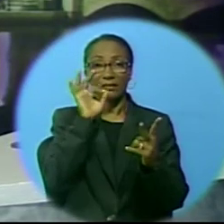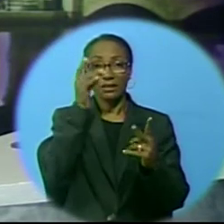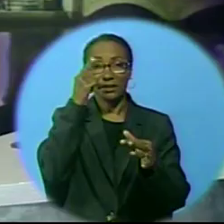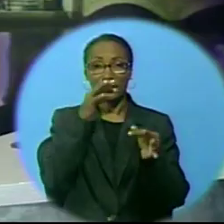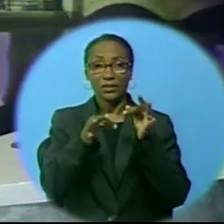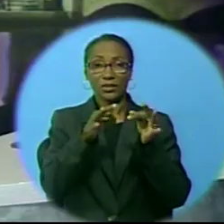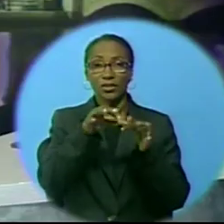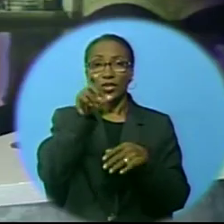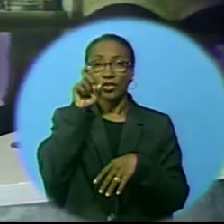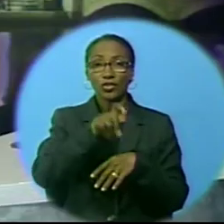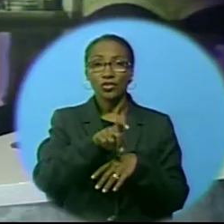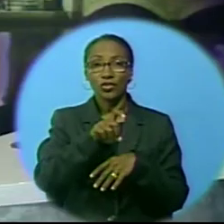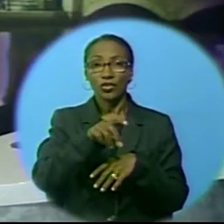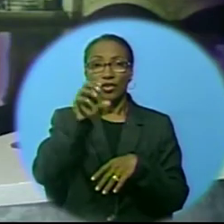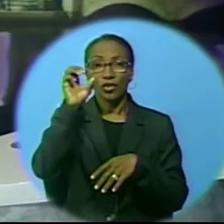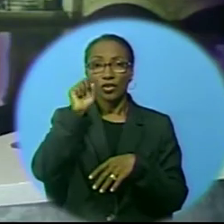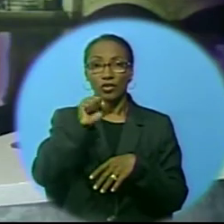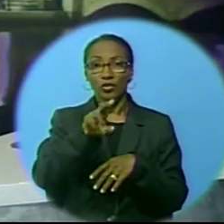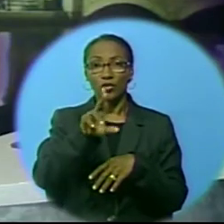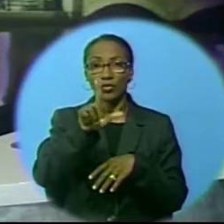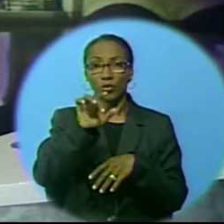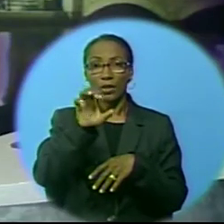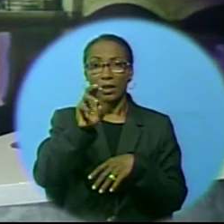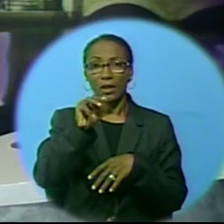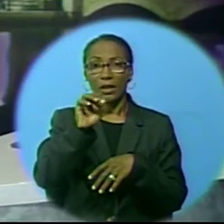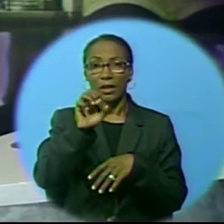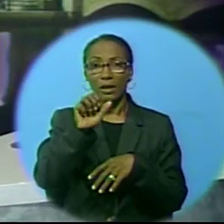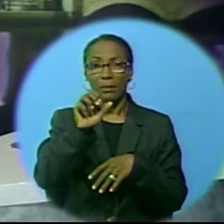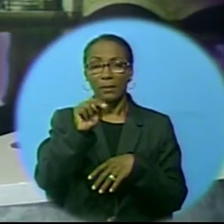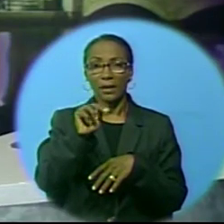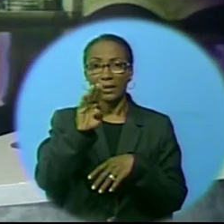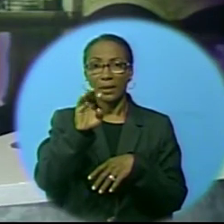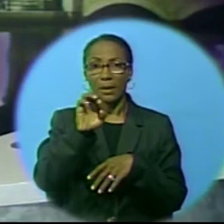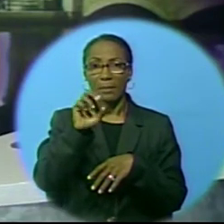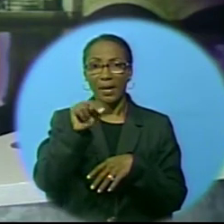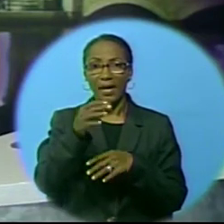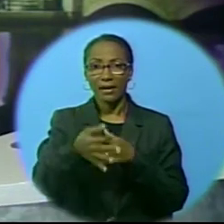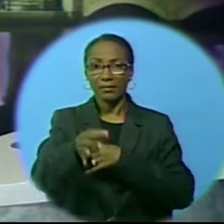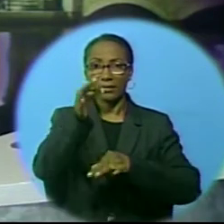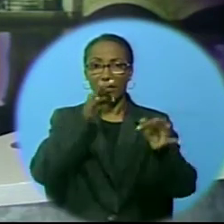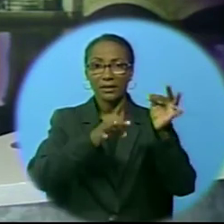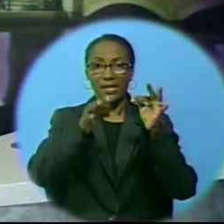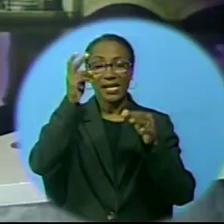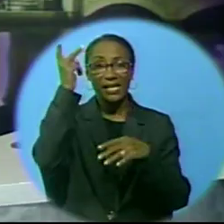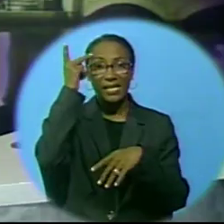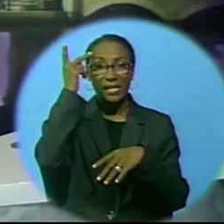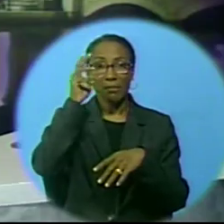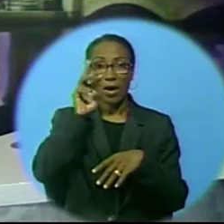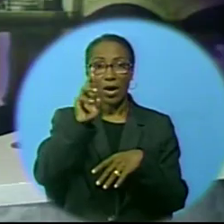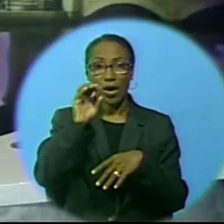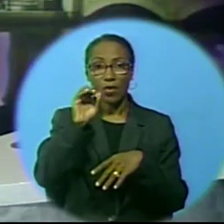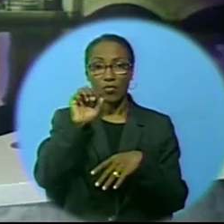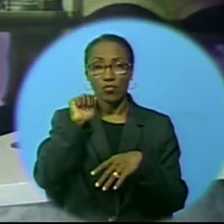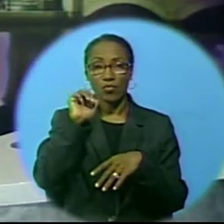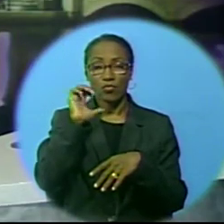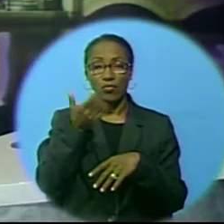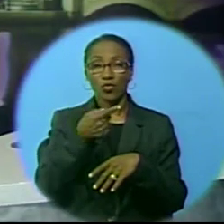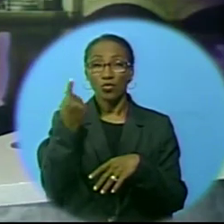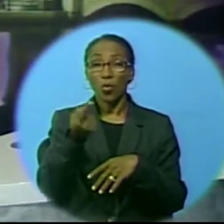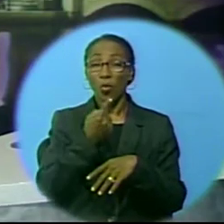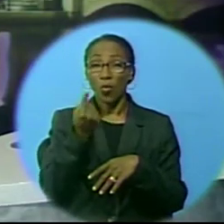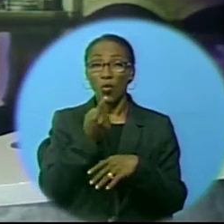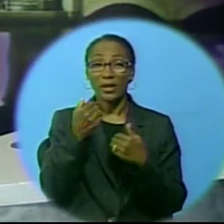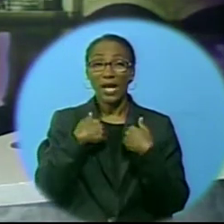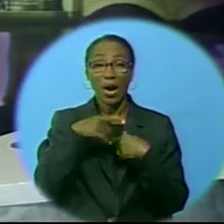should left-arm spinner Sulman Ben replace pacer Kemar Roach. Roach has only taken 1 wicket so far in the matches